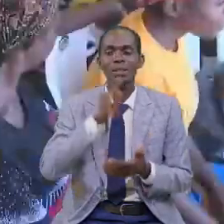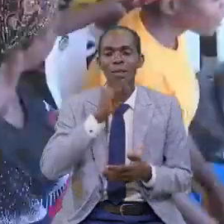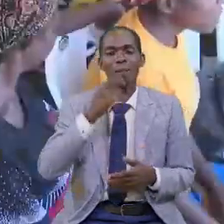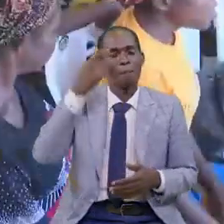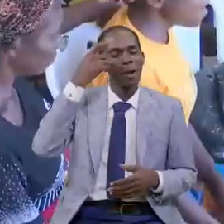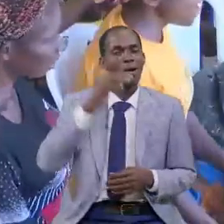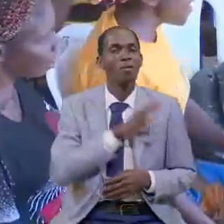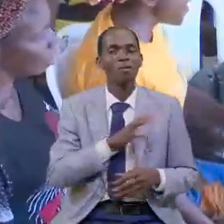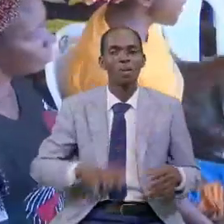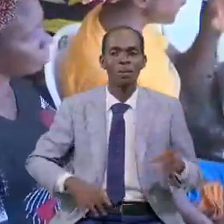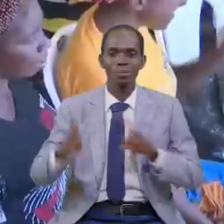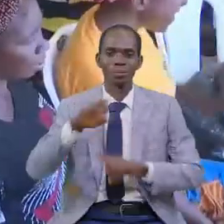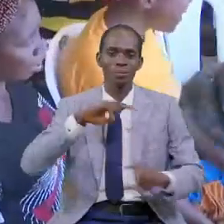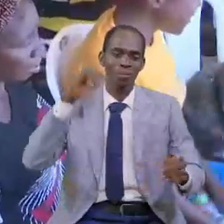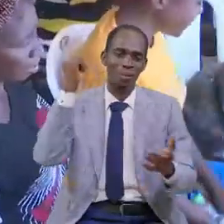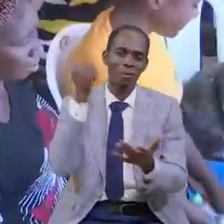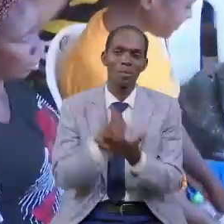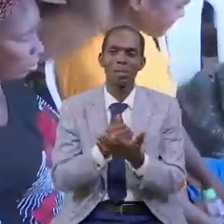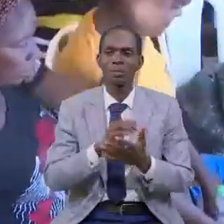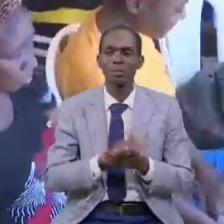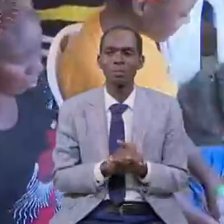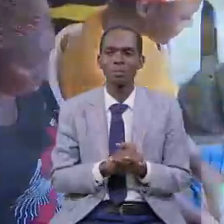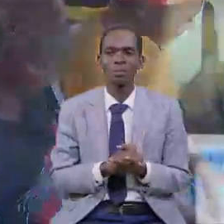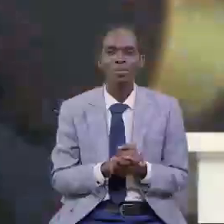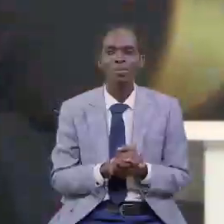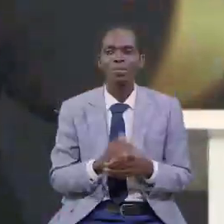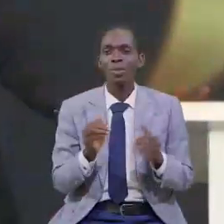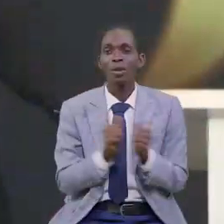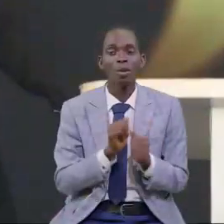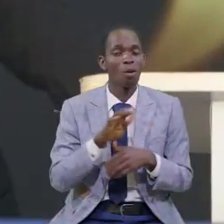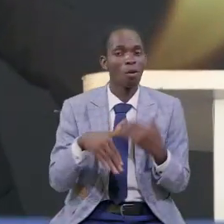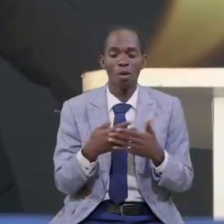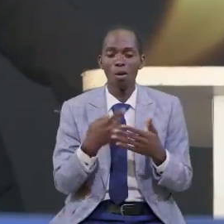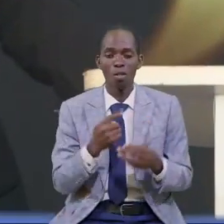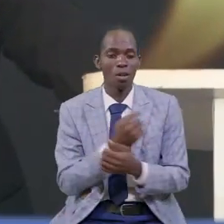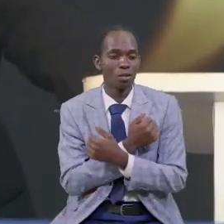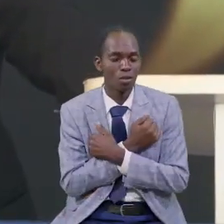Amen. And with all the love and all the respect